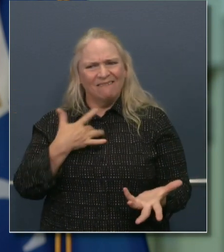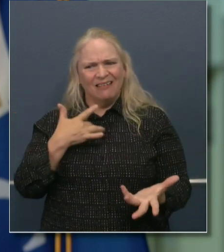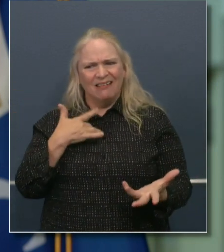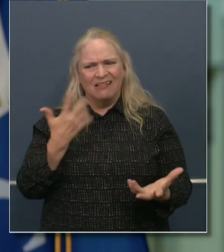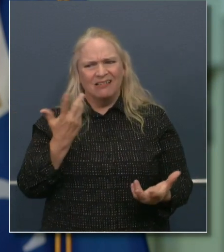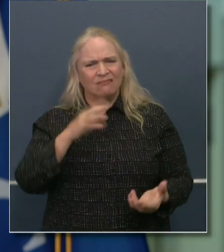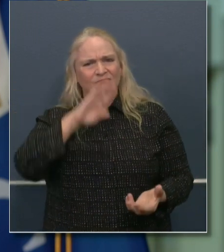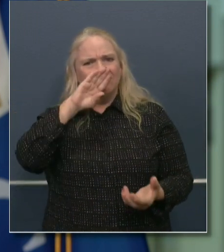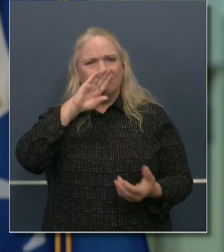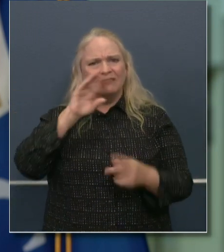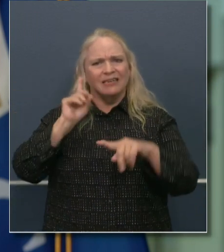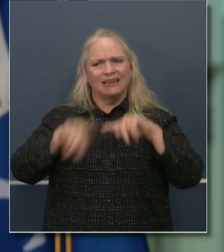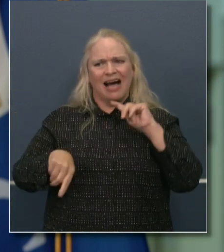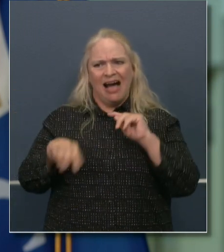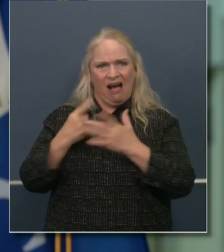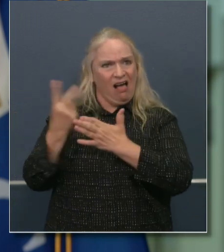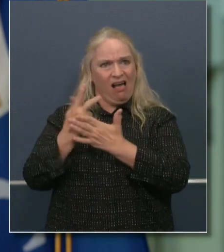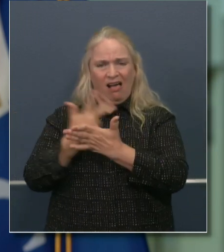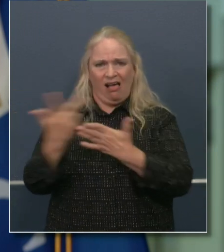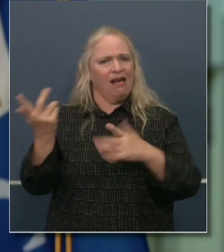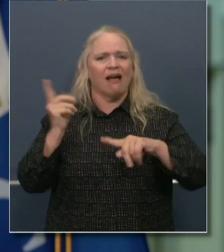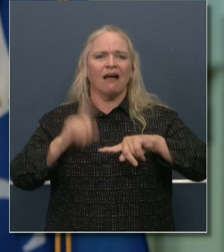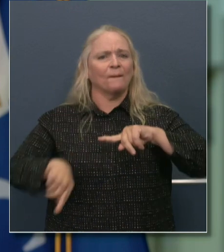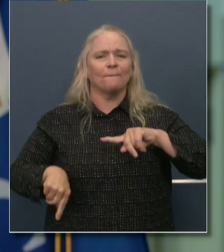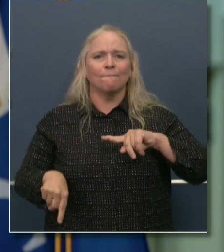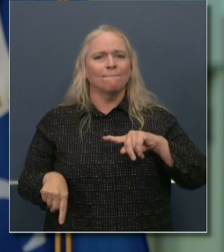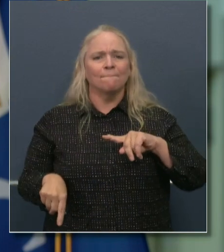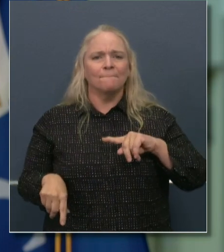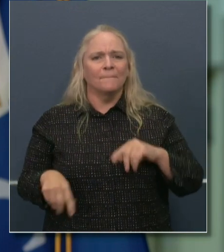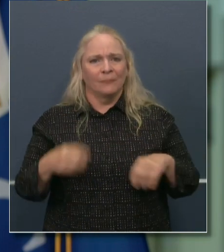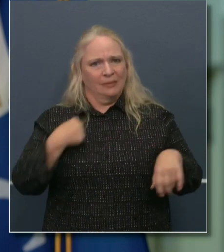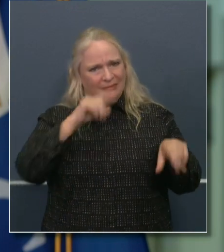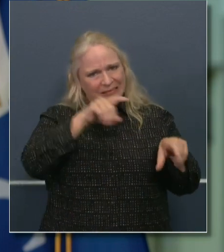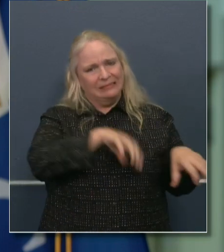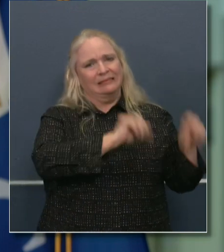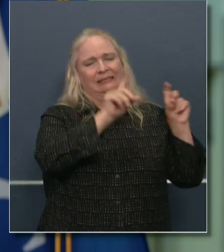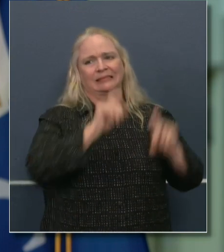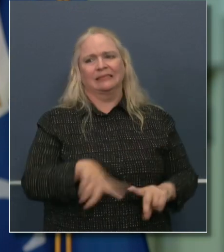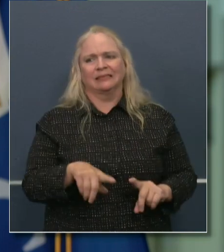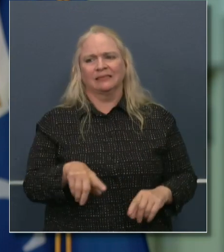she's positive for this. So, how that's actually effective at all.